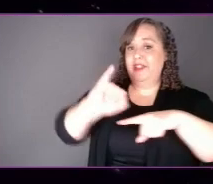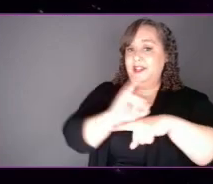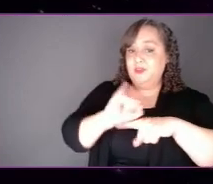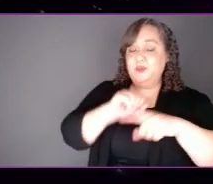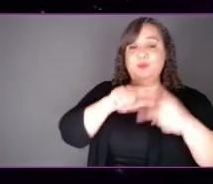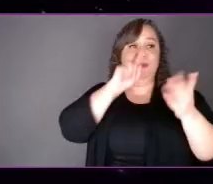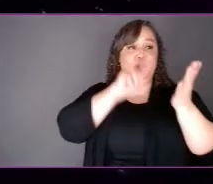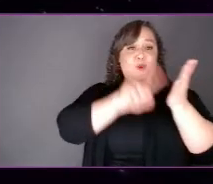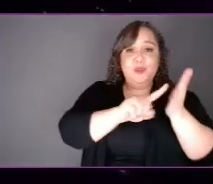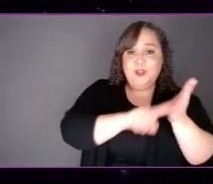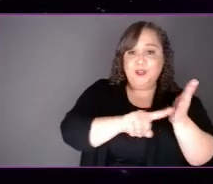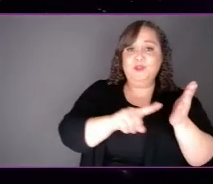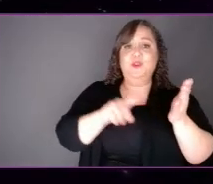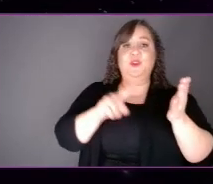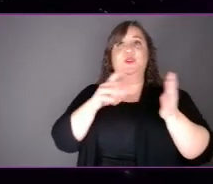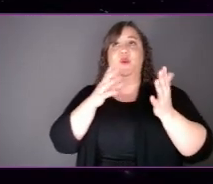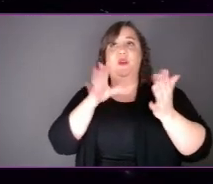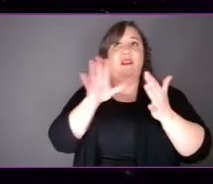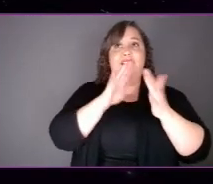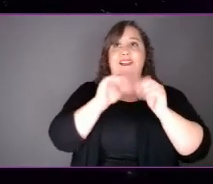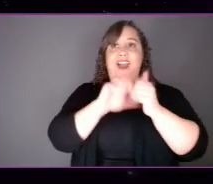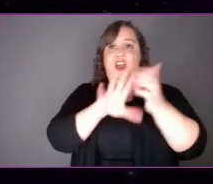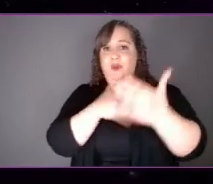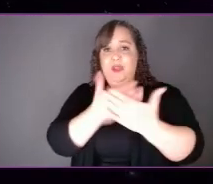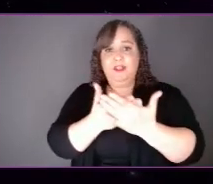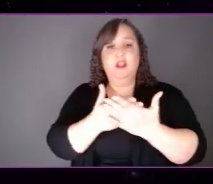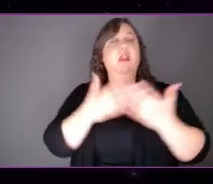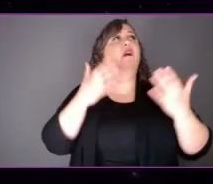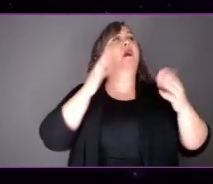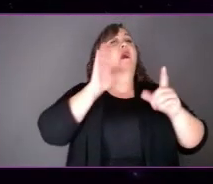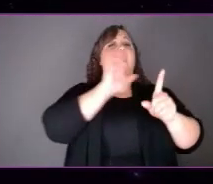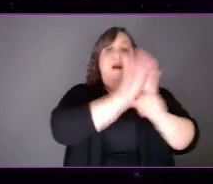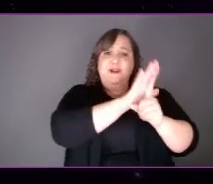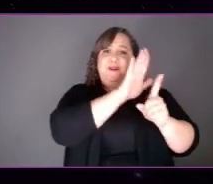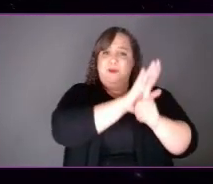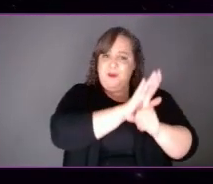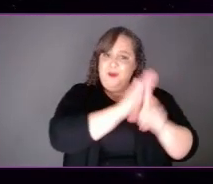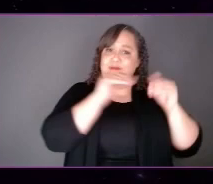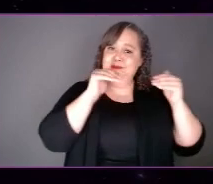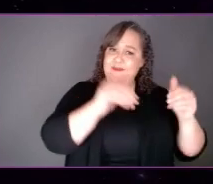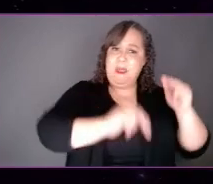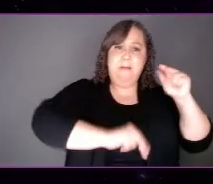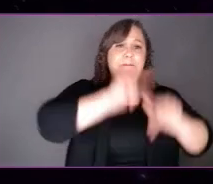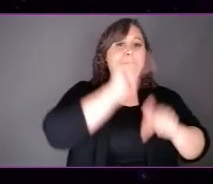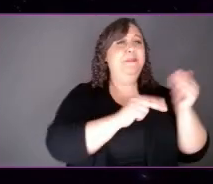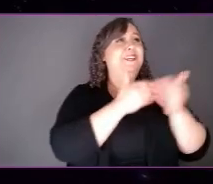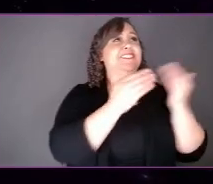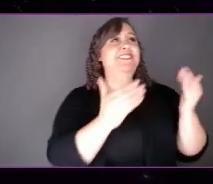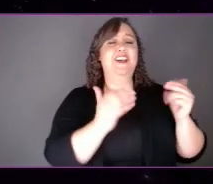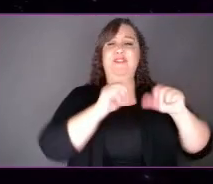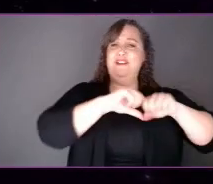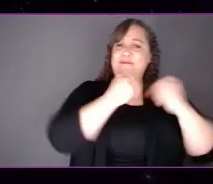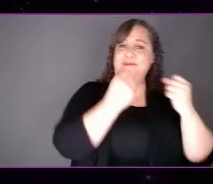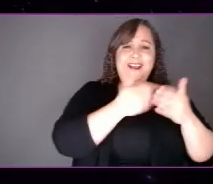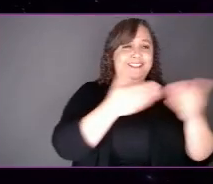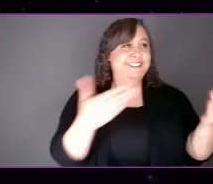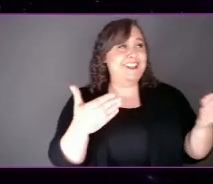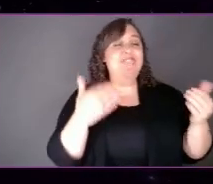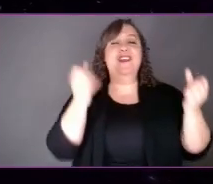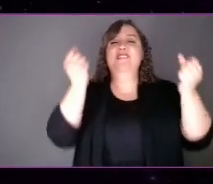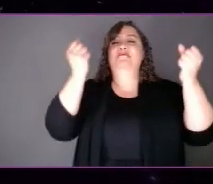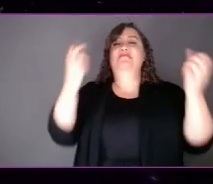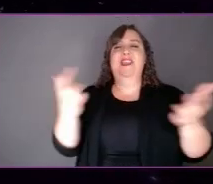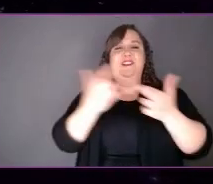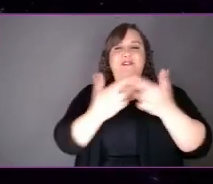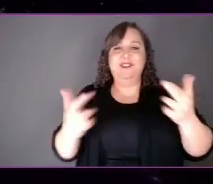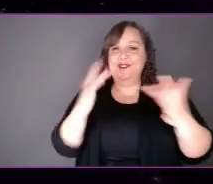whatever one of these pathways is, on your own, go build stuff. Go break stuff. There's so many resources online nowadays. I encourage you to just go